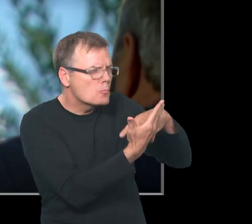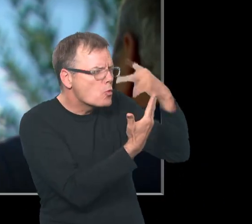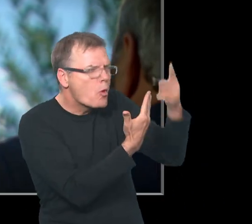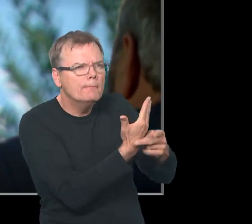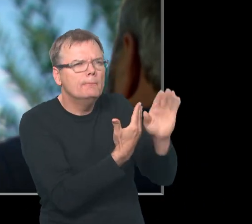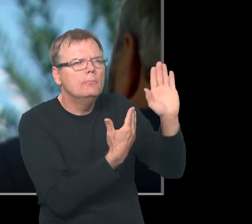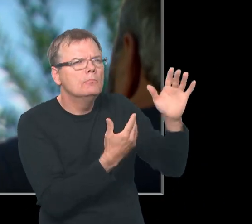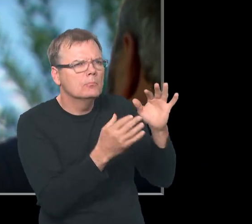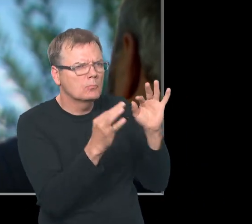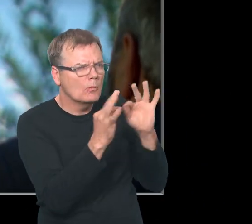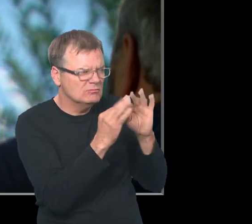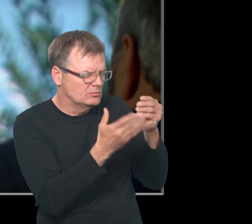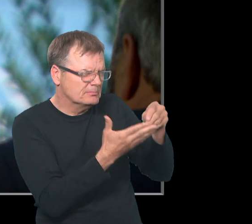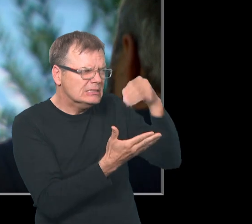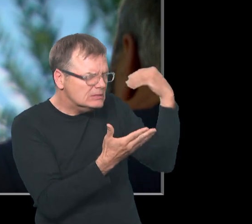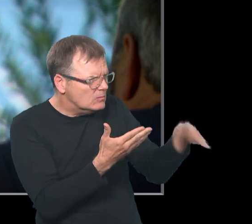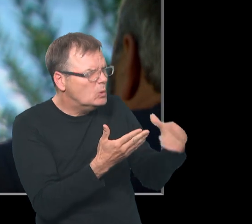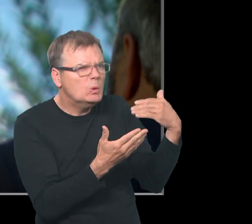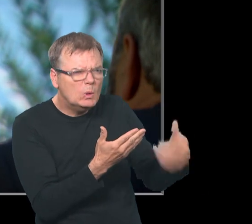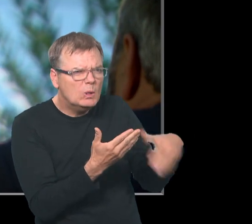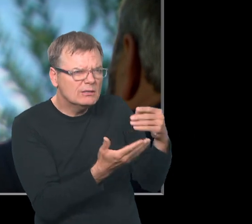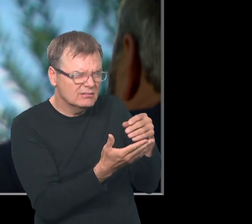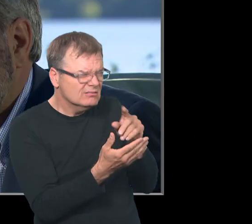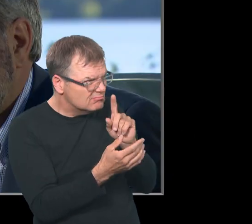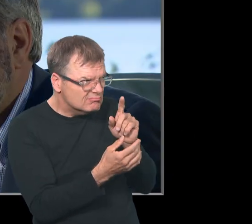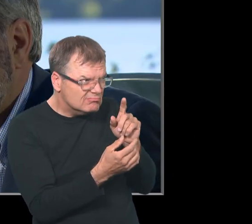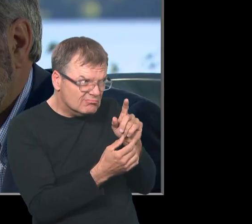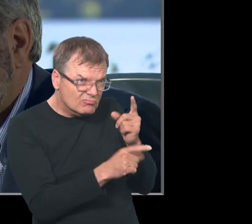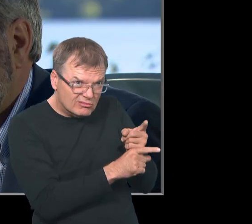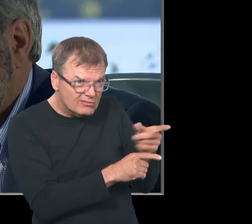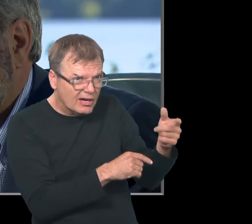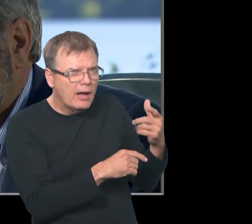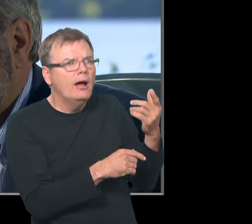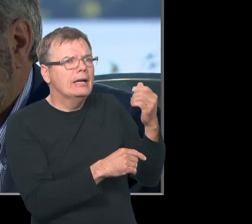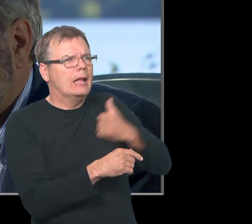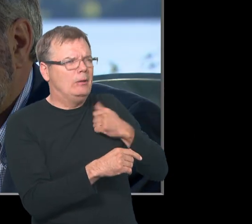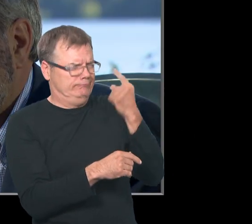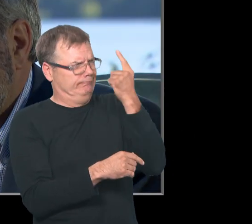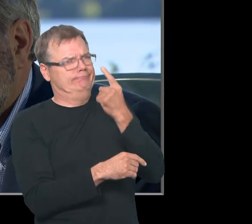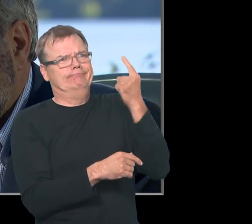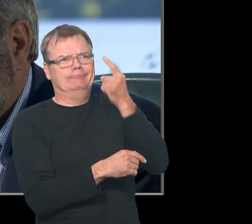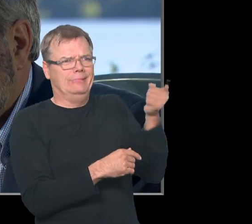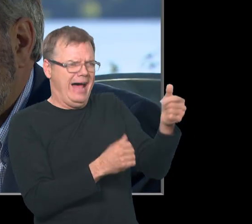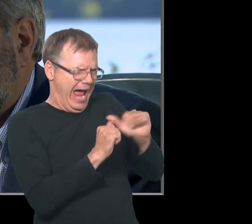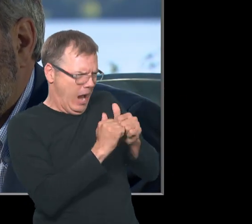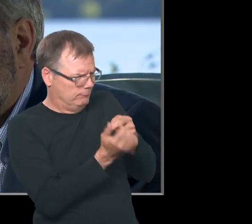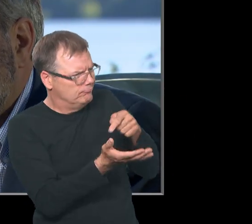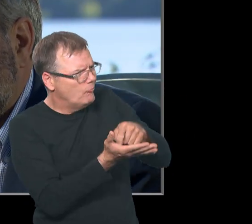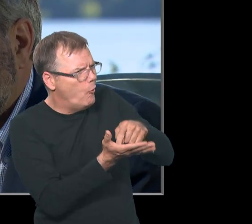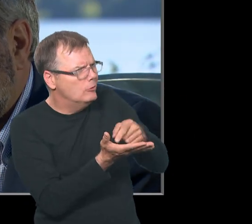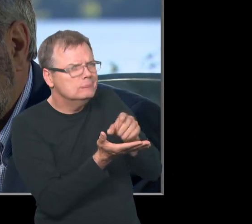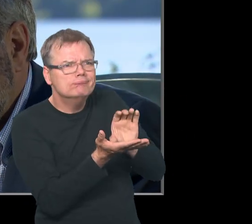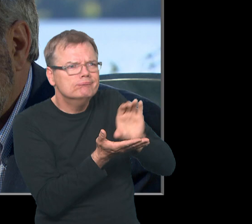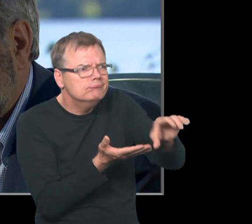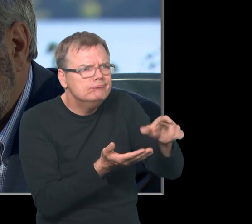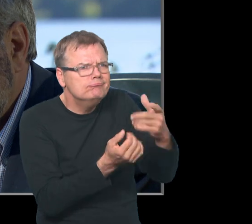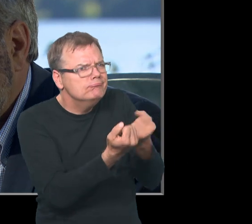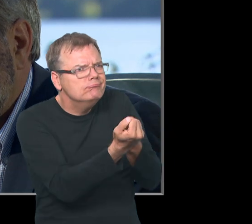are wondering, how are you going to pay for all this and still come in with what you say will be a flat bottom line? It will not go into